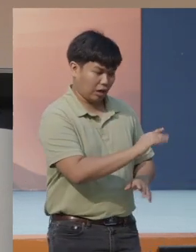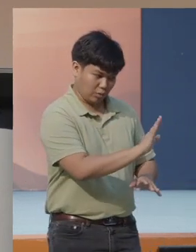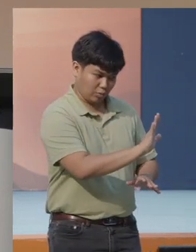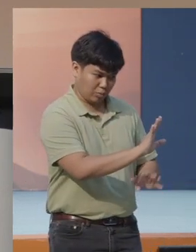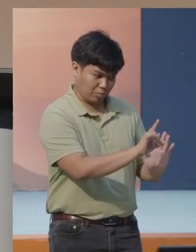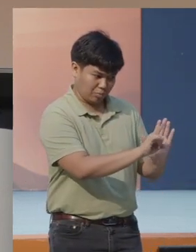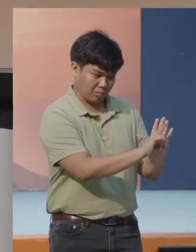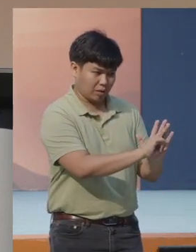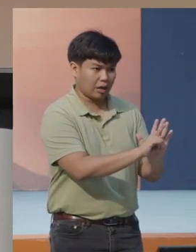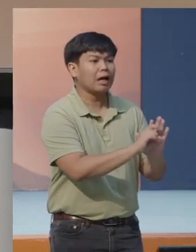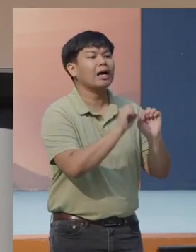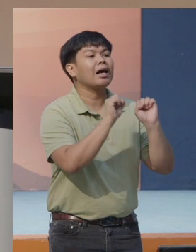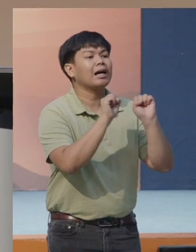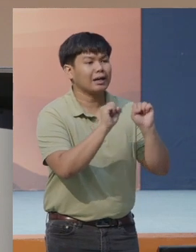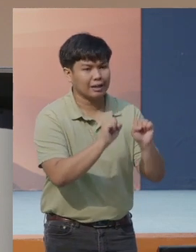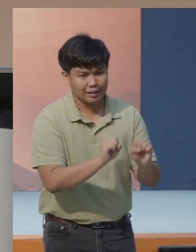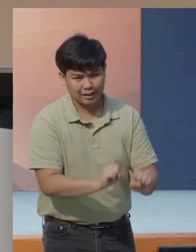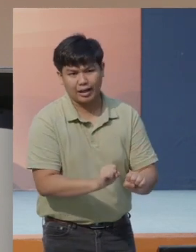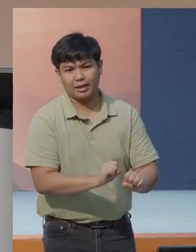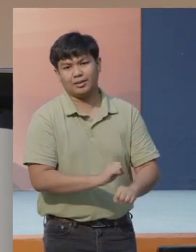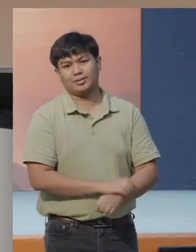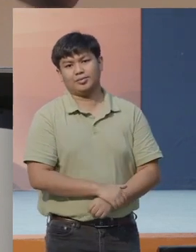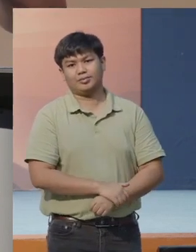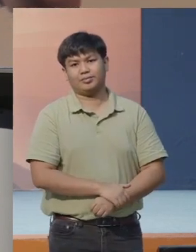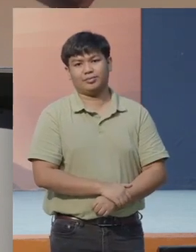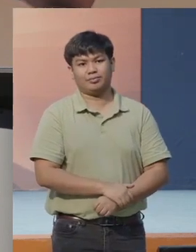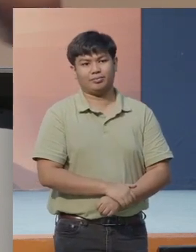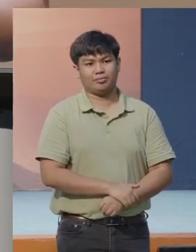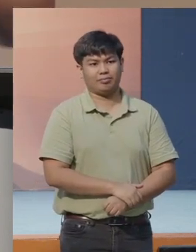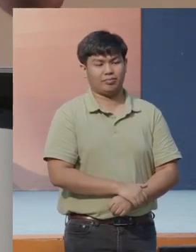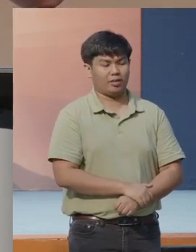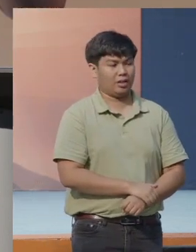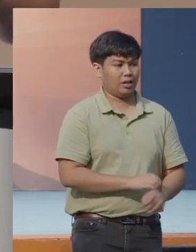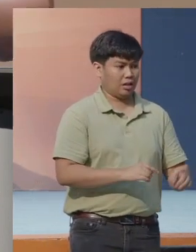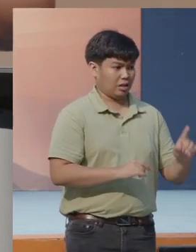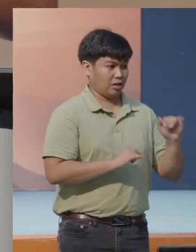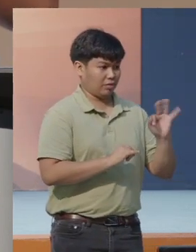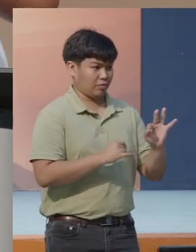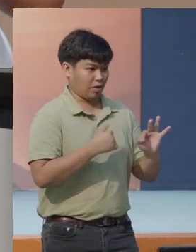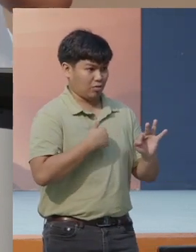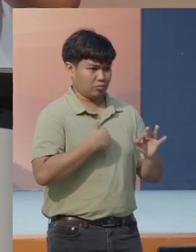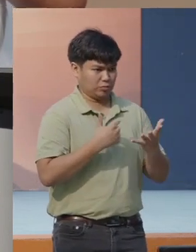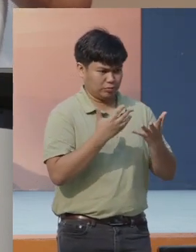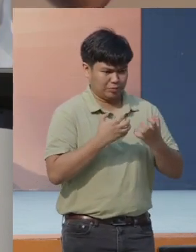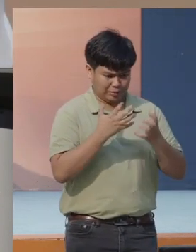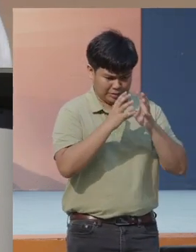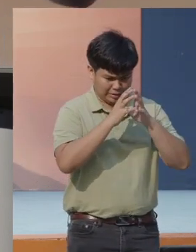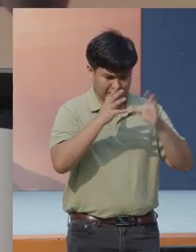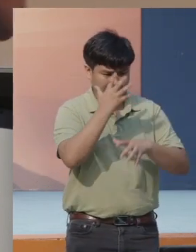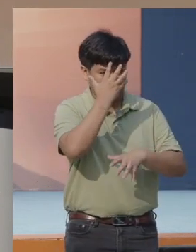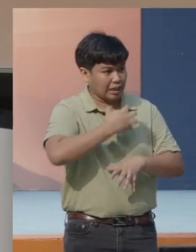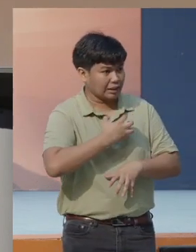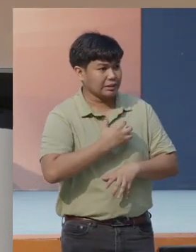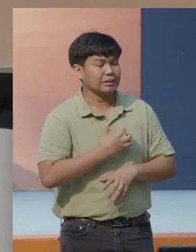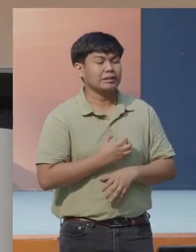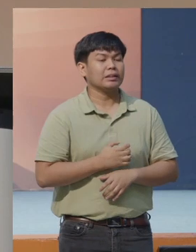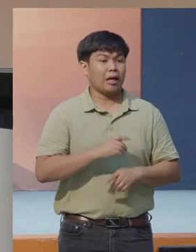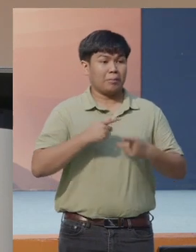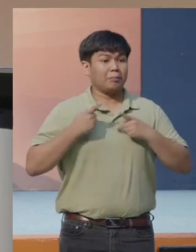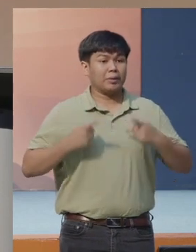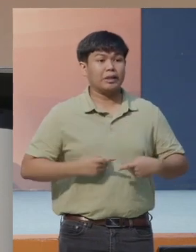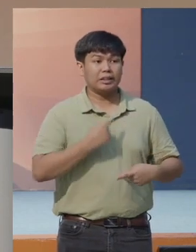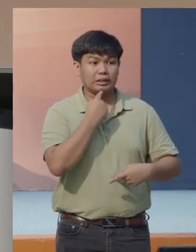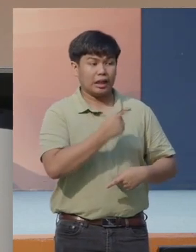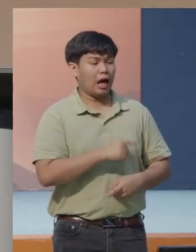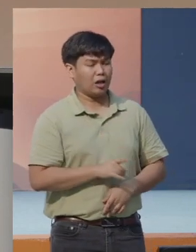the manslayer in the city of refuge and want to kill him there. No? Dagdag pa nga nung Bible